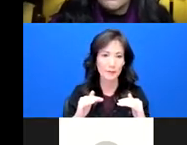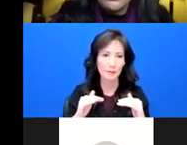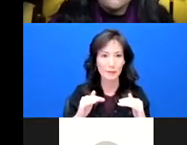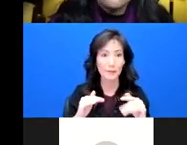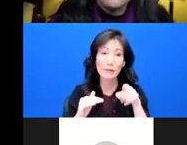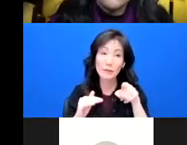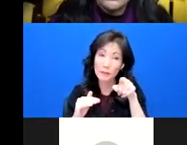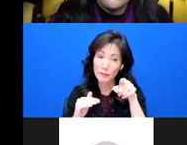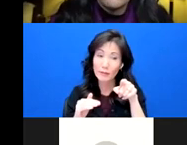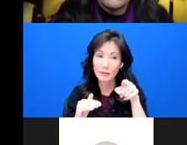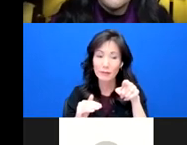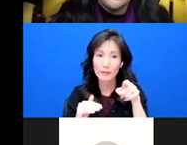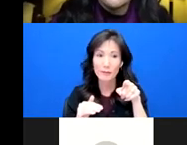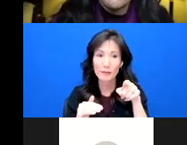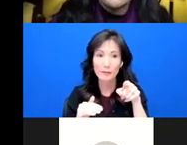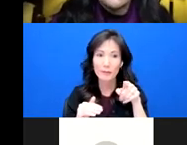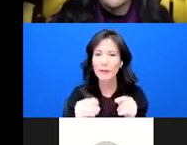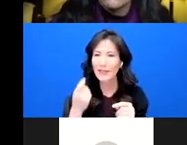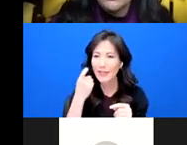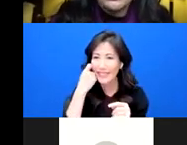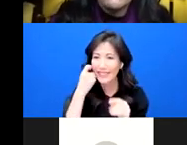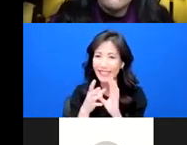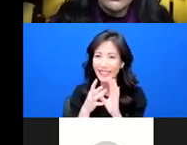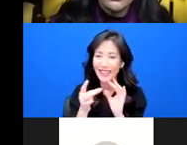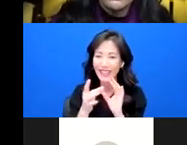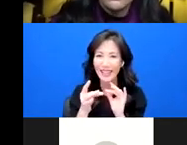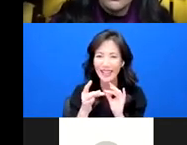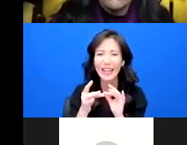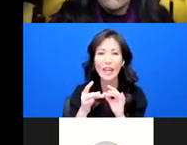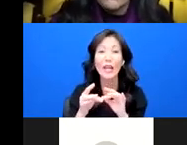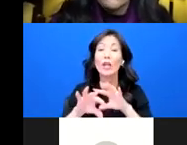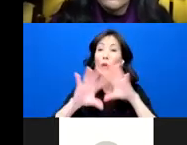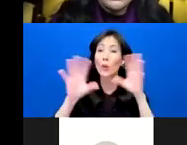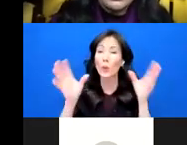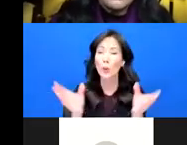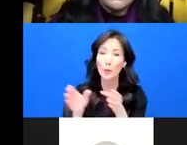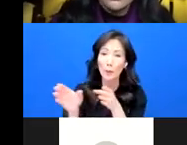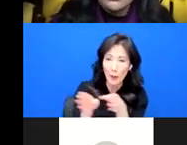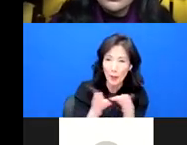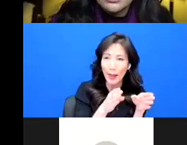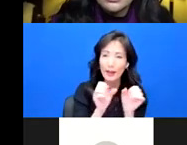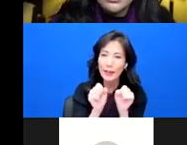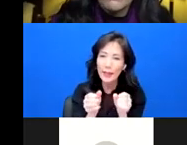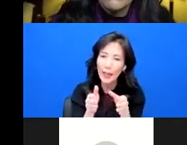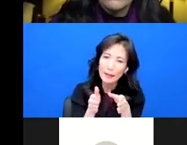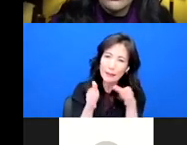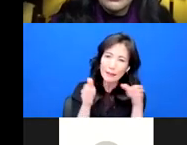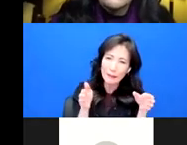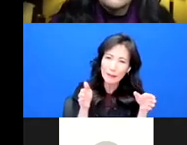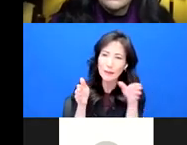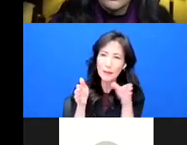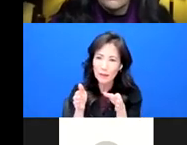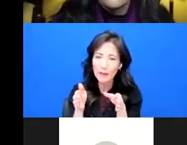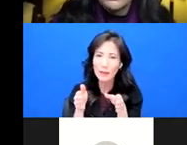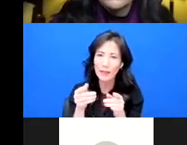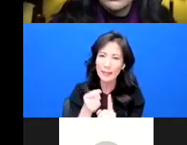So here, when we talked about that total plan deviation, what we're looking at is on this data table is